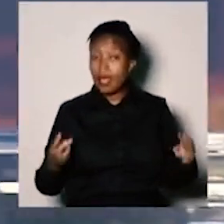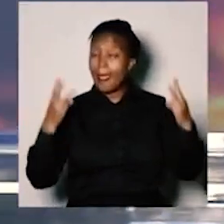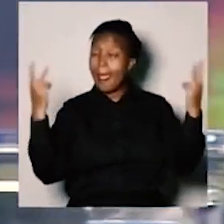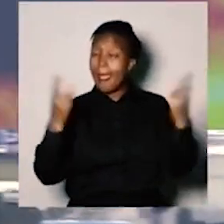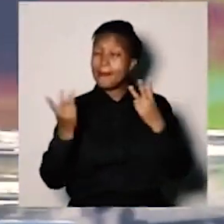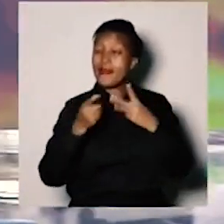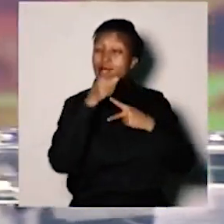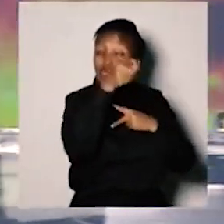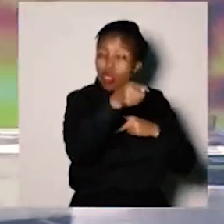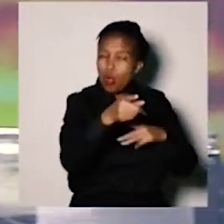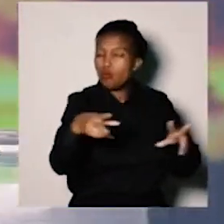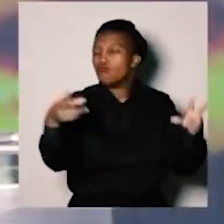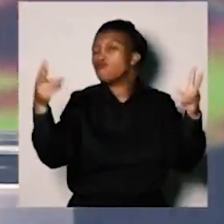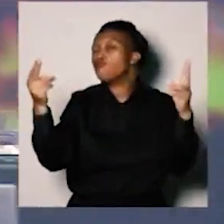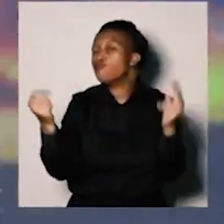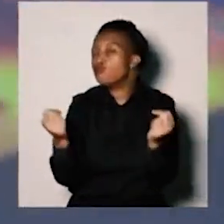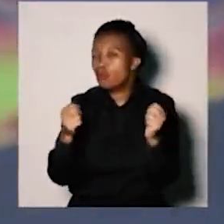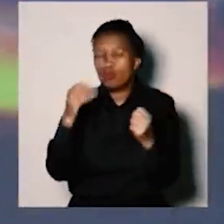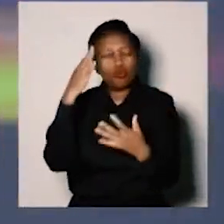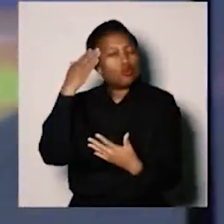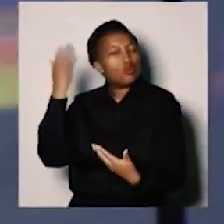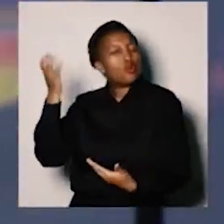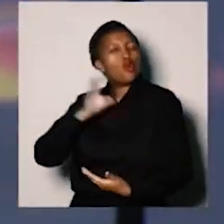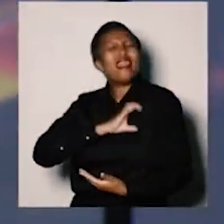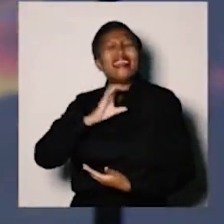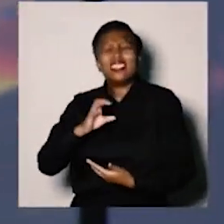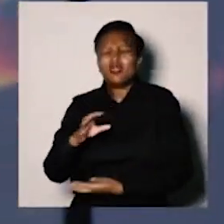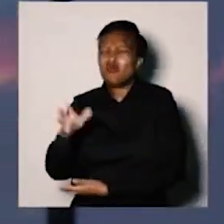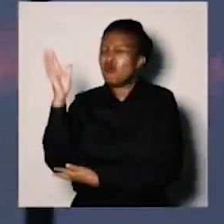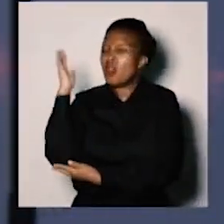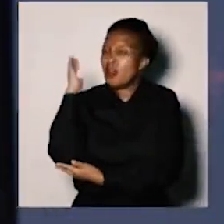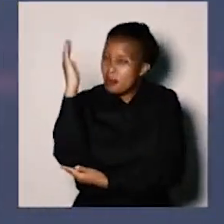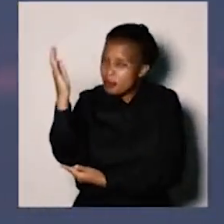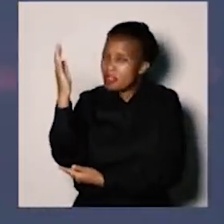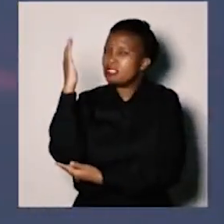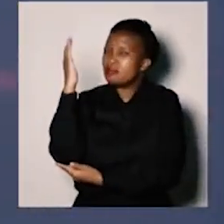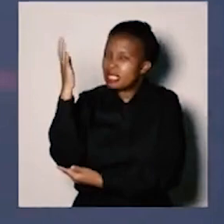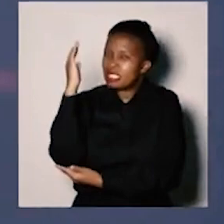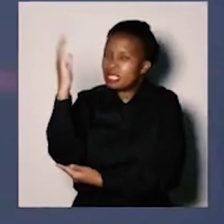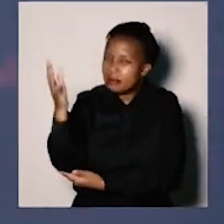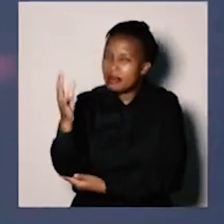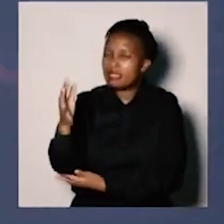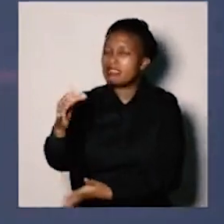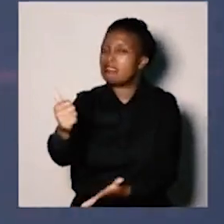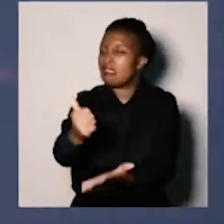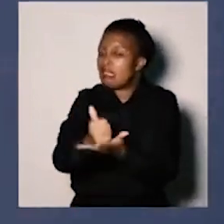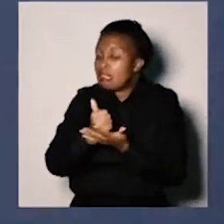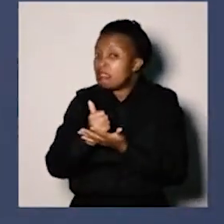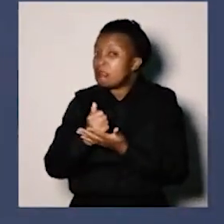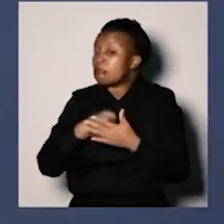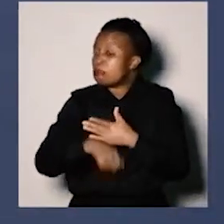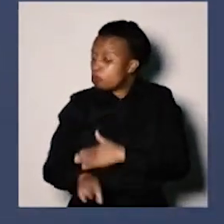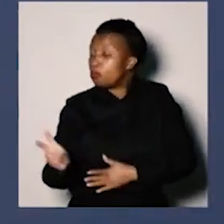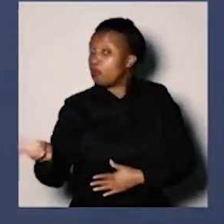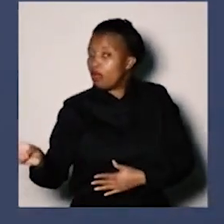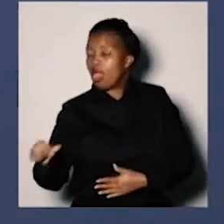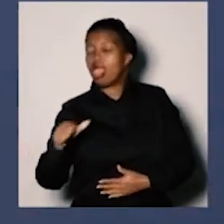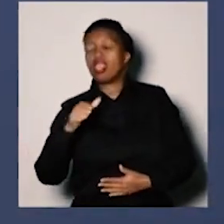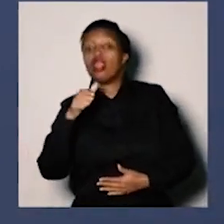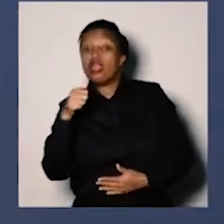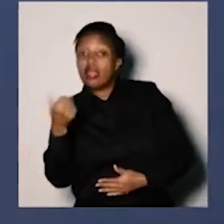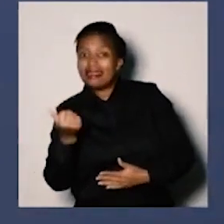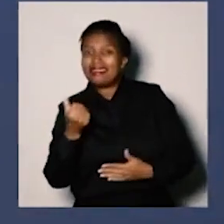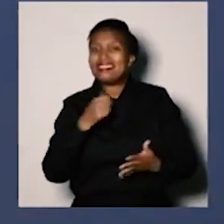that you have brought who don't know Christ, we're going to preach that they get saved. And next week, I'm going to move